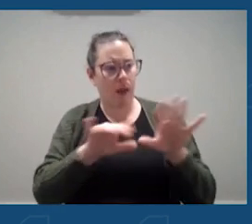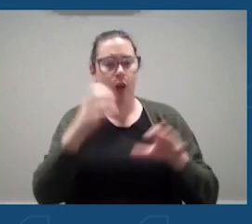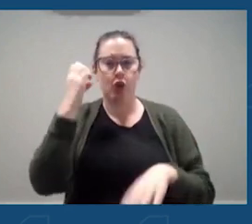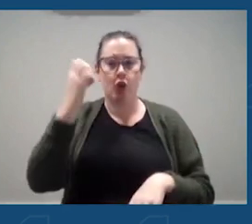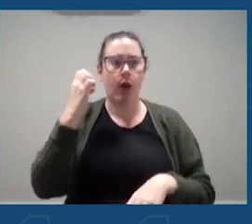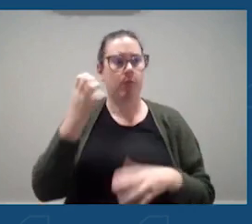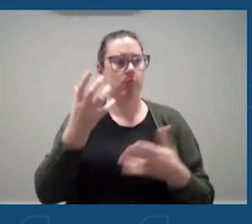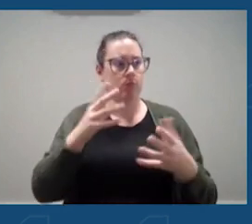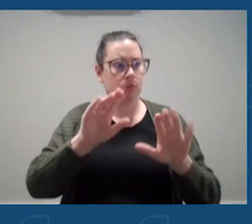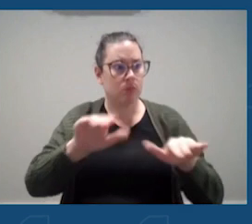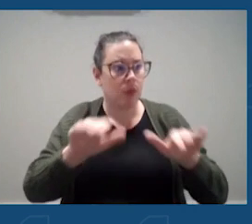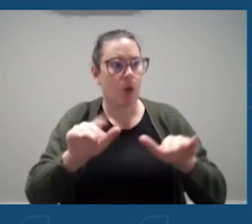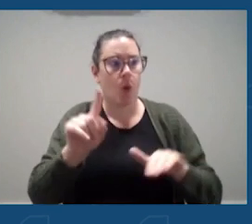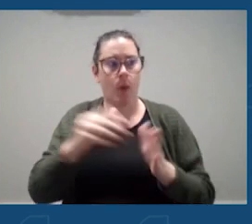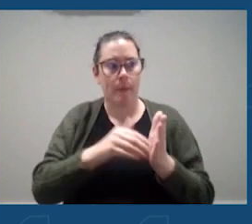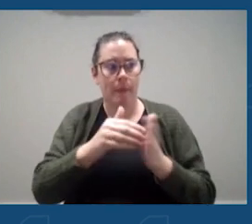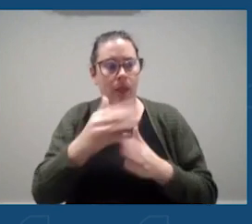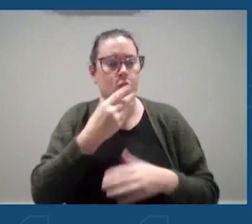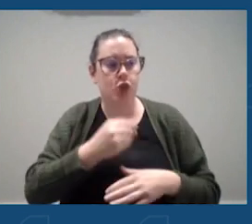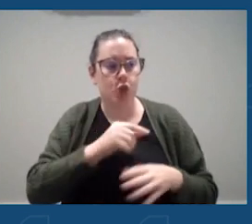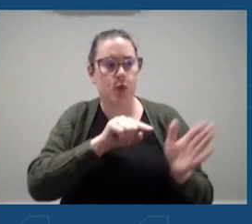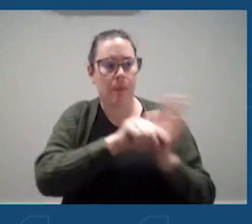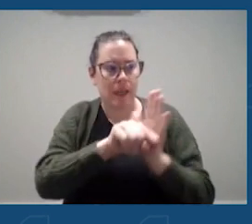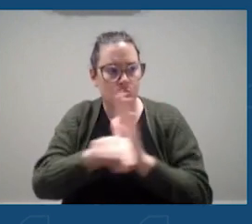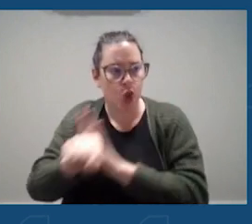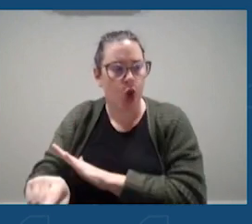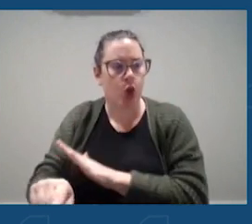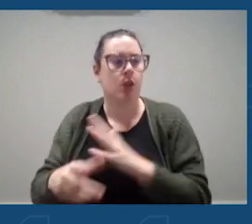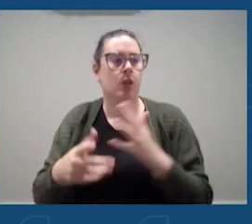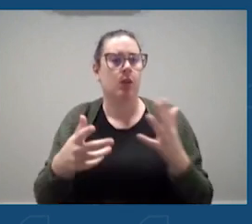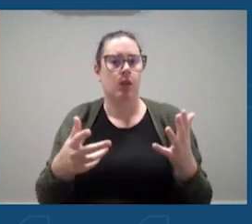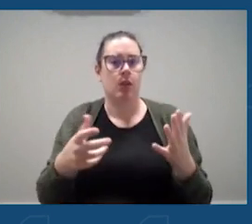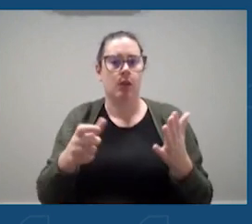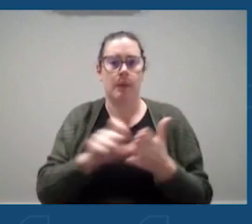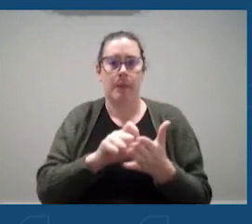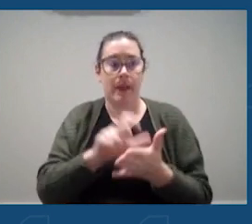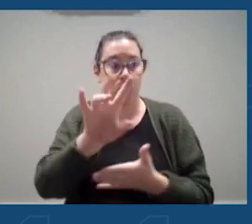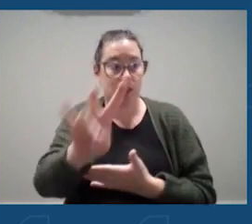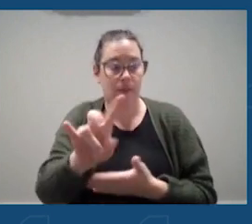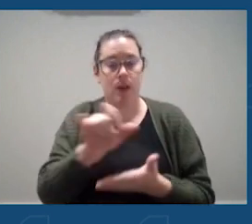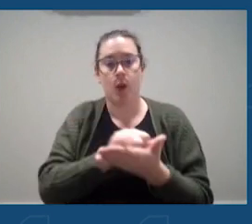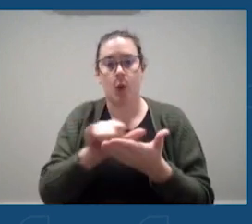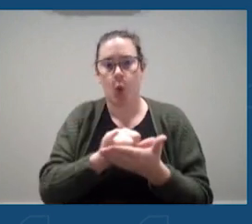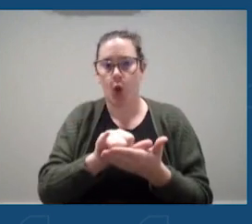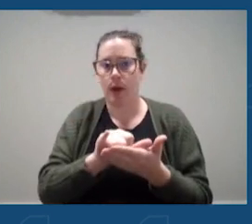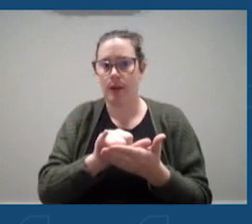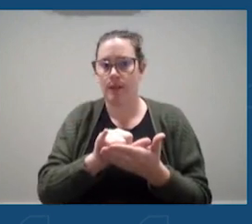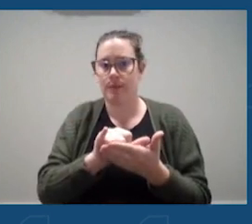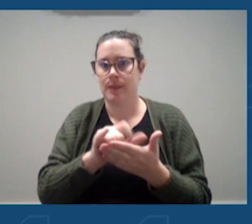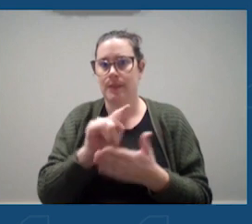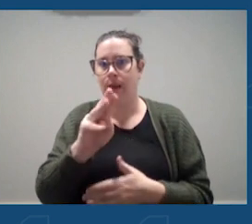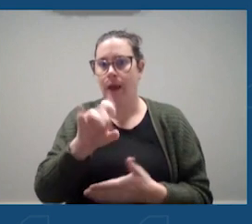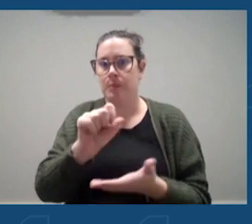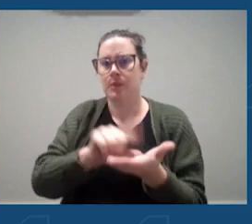1 million Jews massacred. Page 7 of the New York Times, not even the front page.